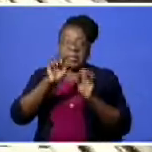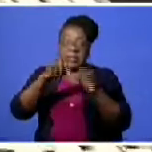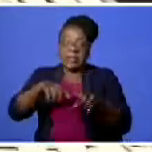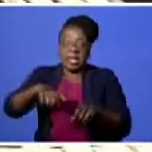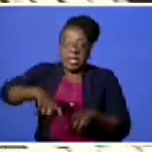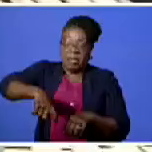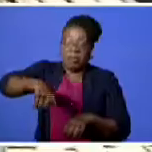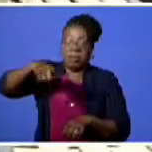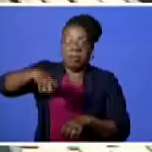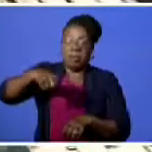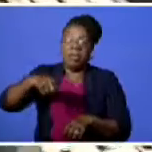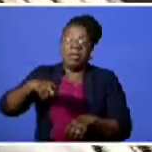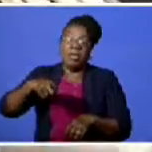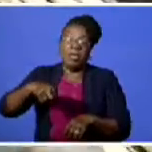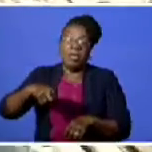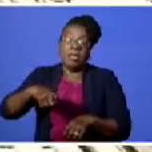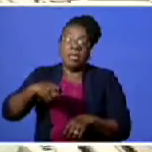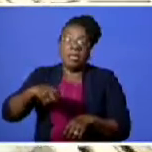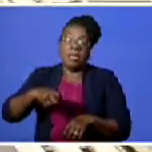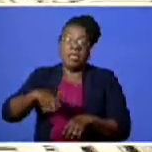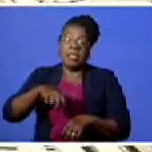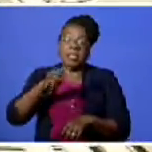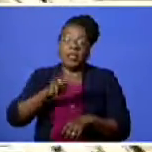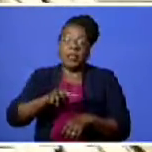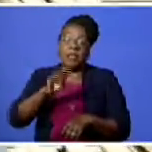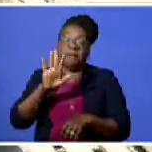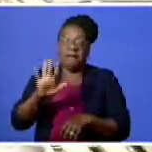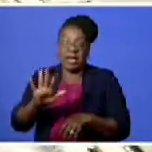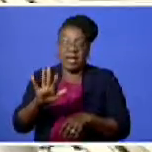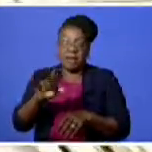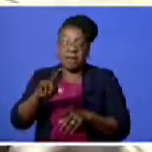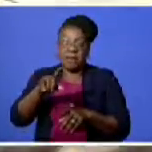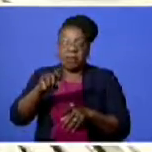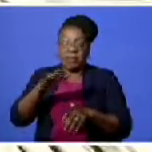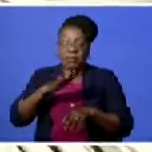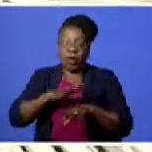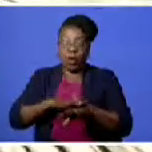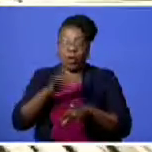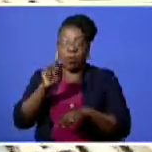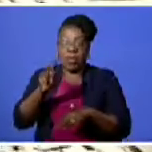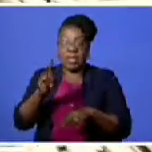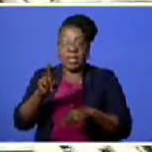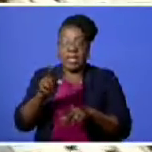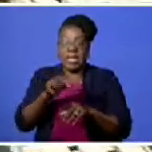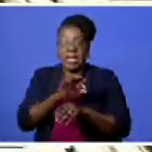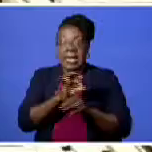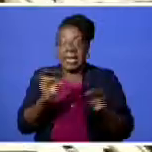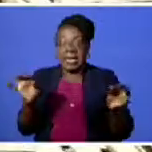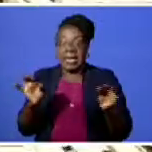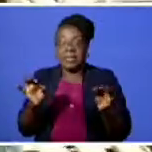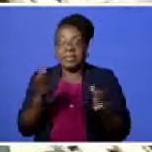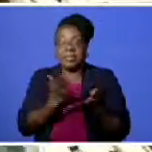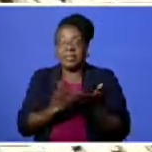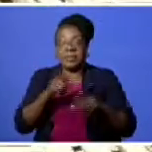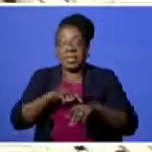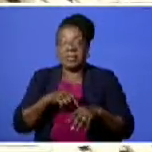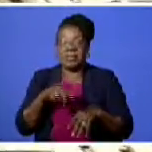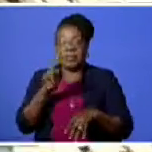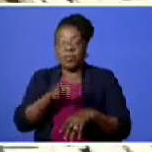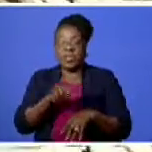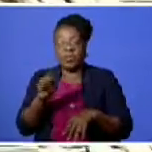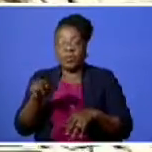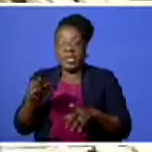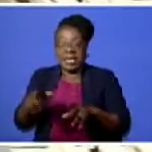line, and it's like 25 traps in a line. And we bring up the first line. Sometimes we have 21 lines to pull every